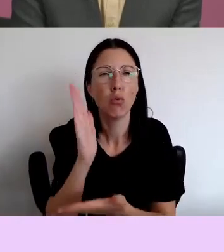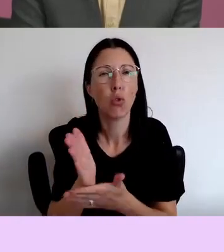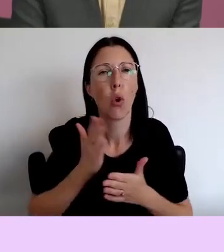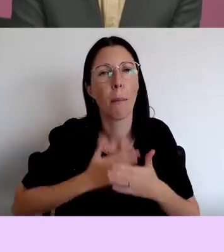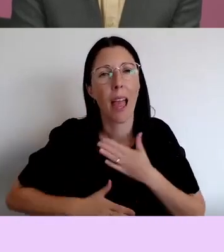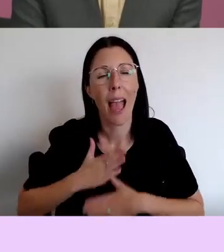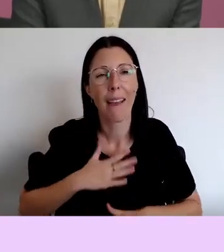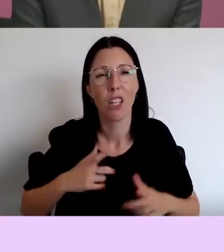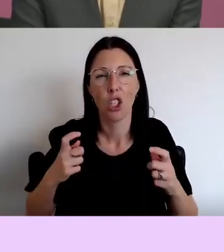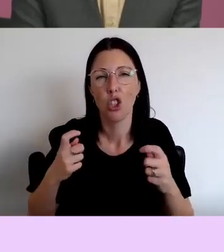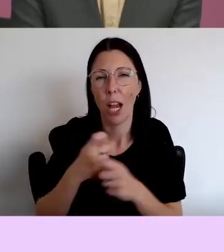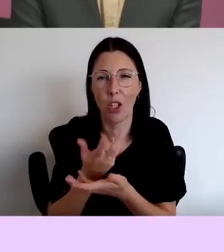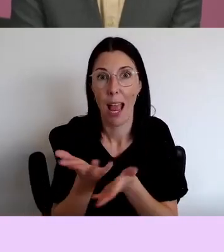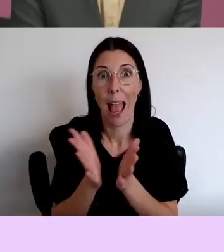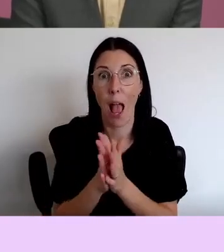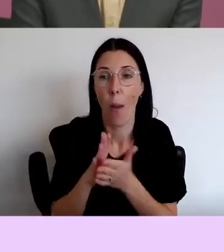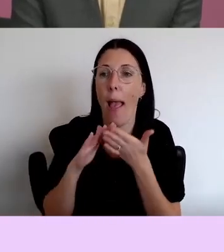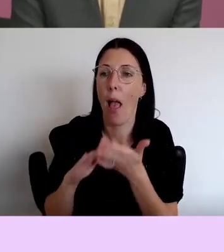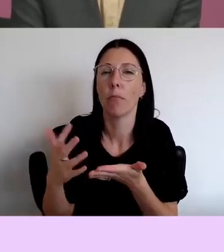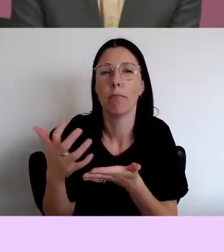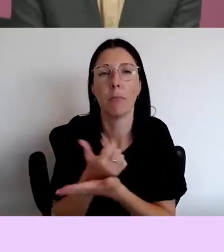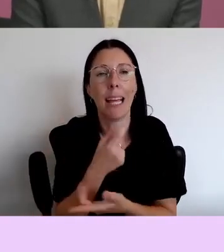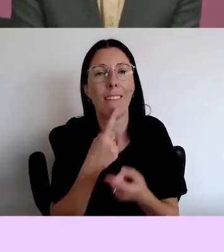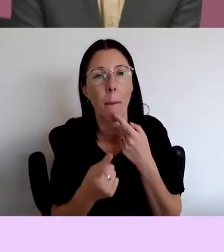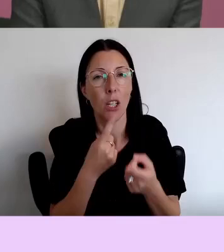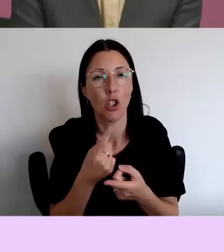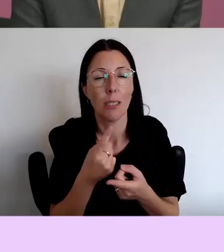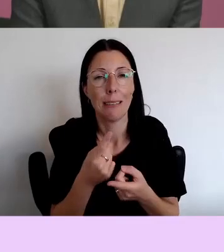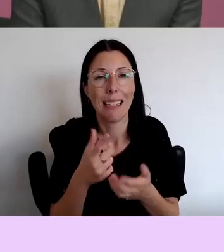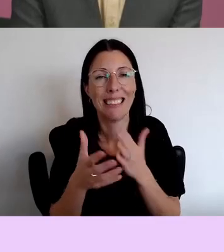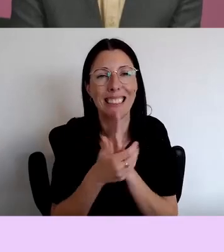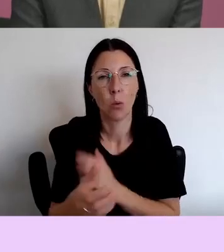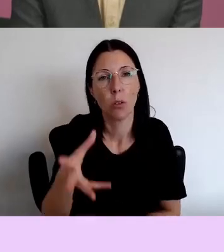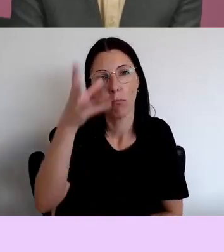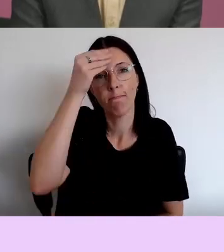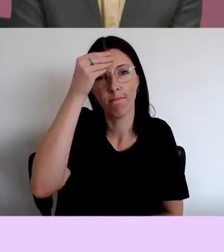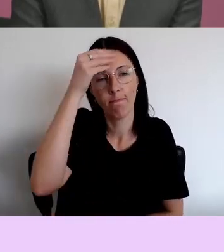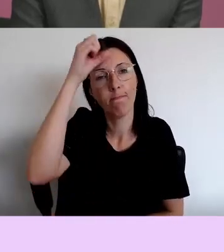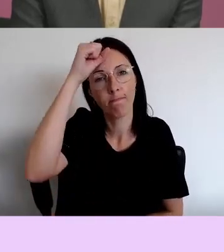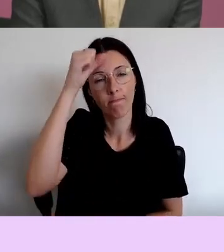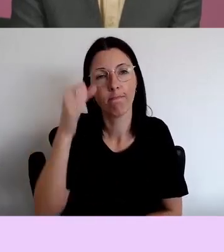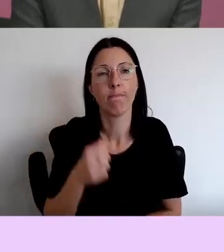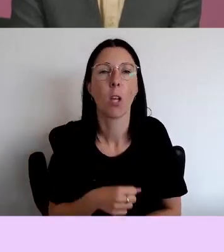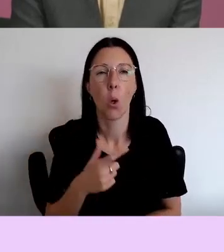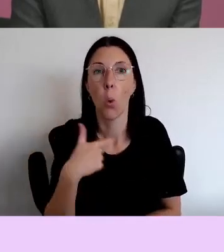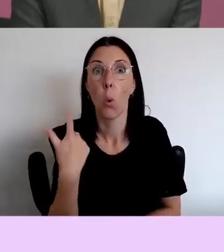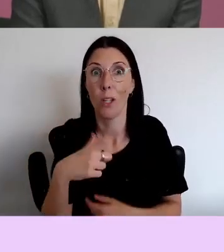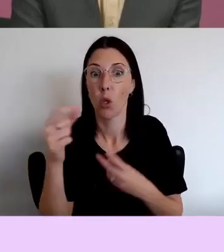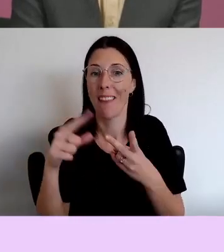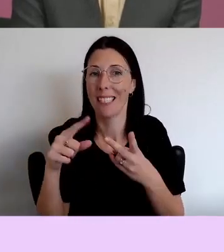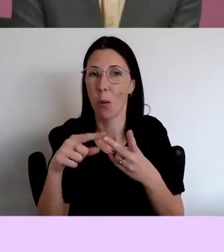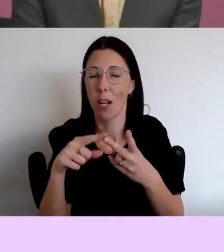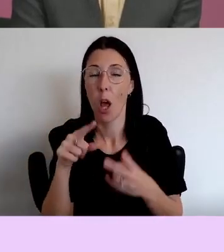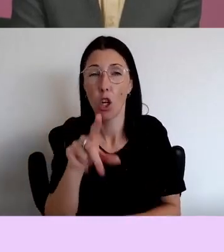of information and skills. We chose the latter. Think about it. How many of you remember the case studies from those